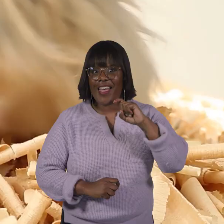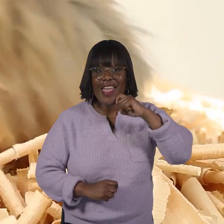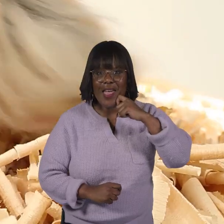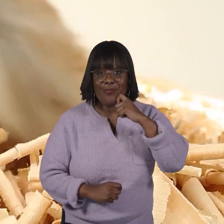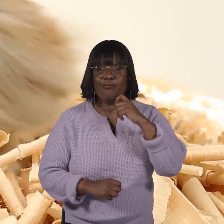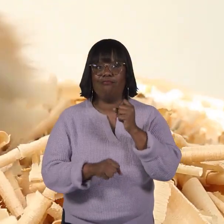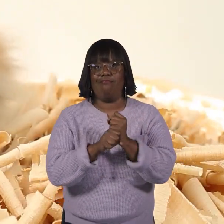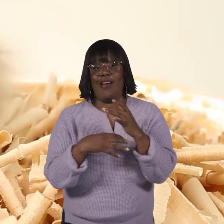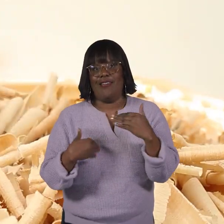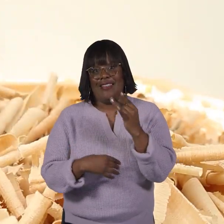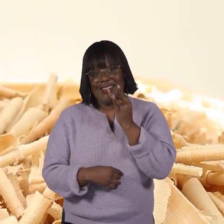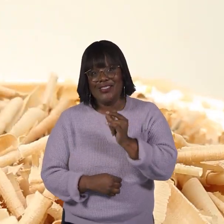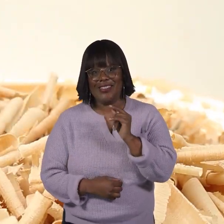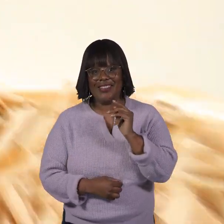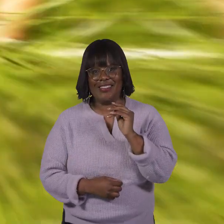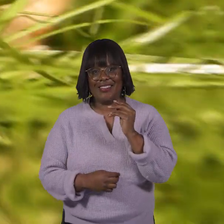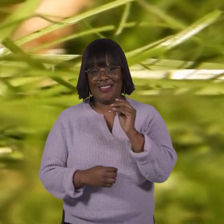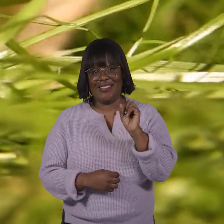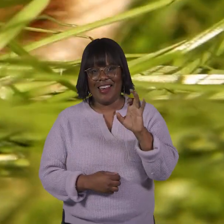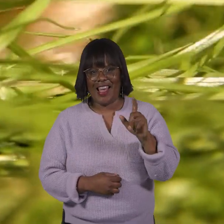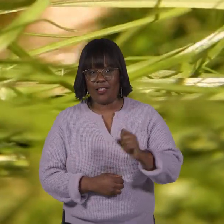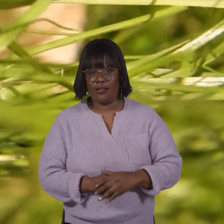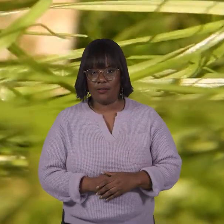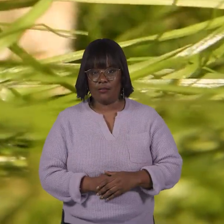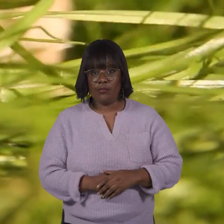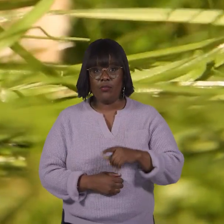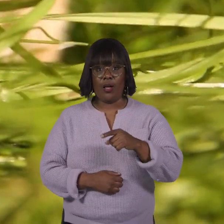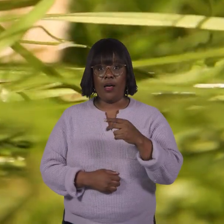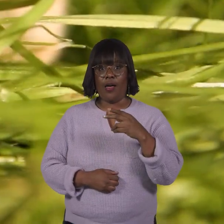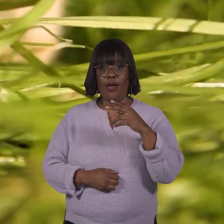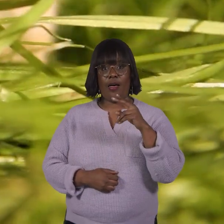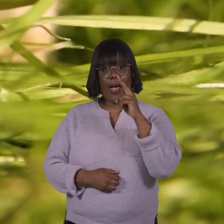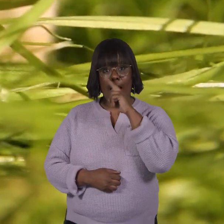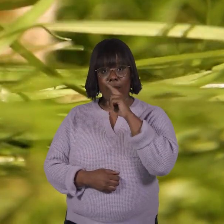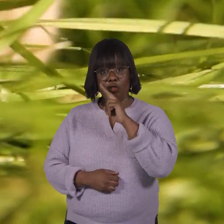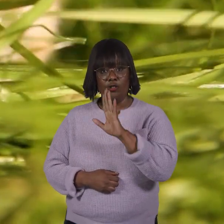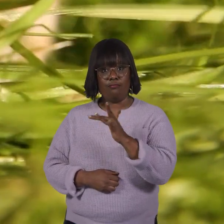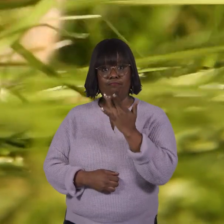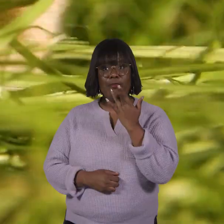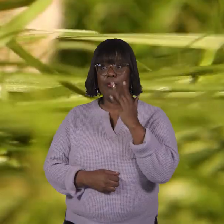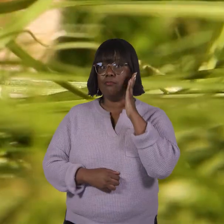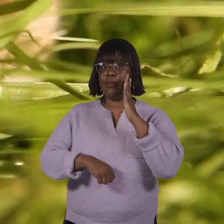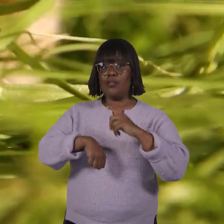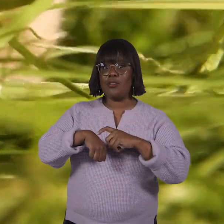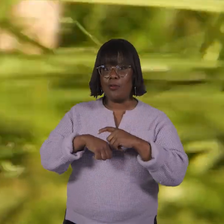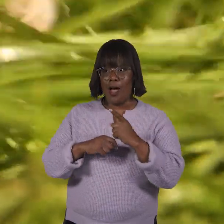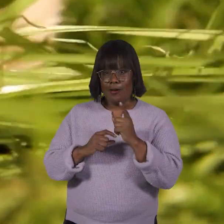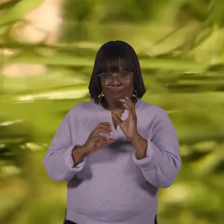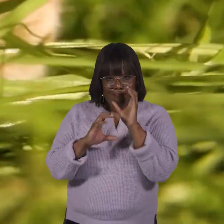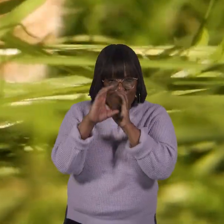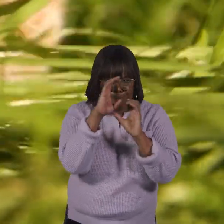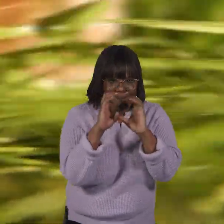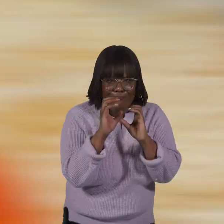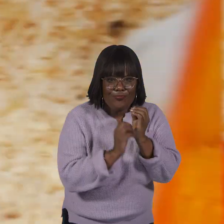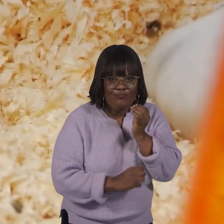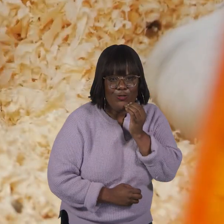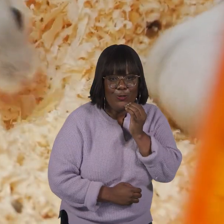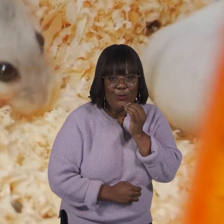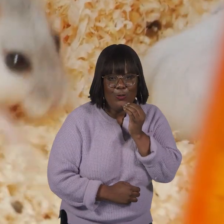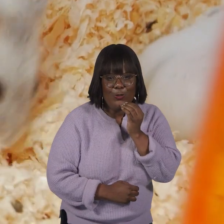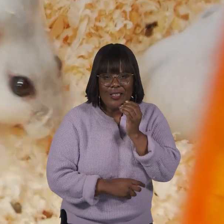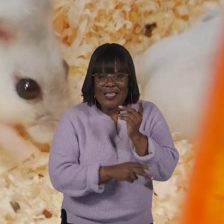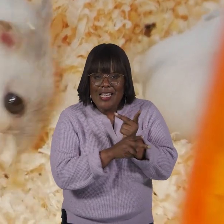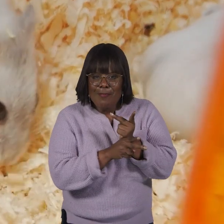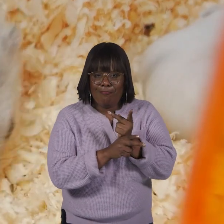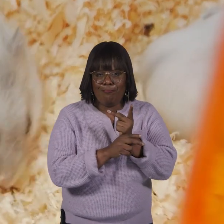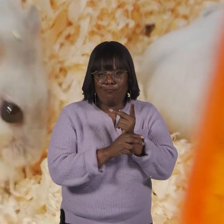apples make tasty snacks but perhaps a hamster's favorite pastime is foraging for food with